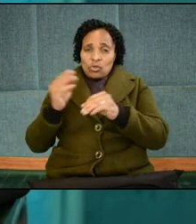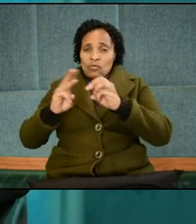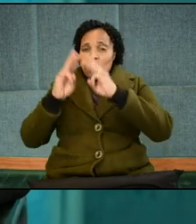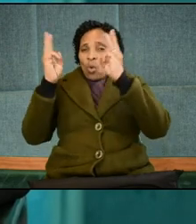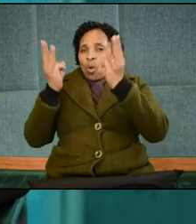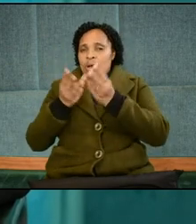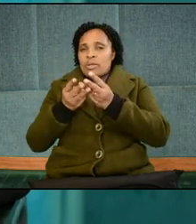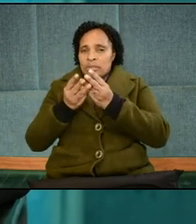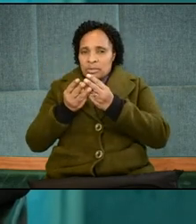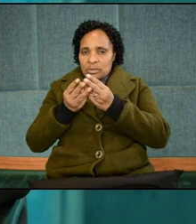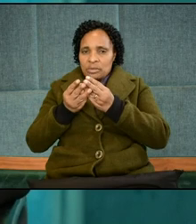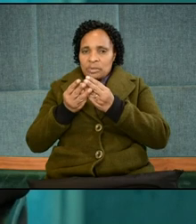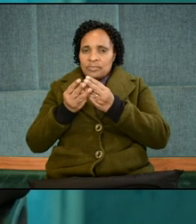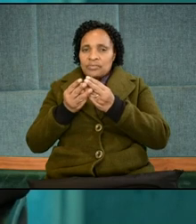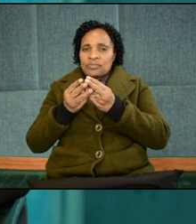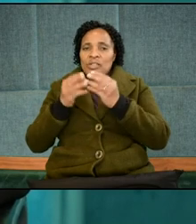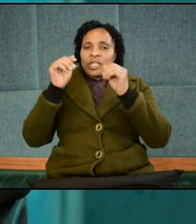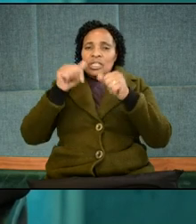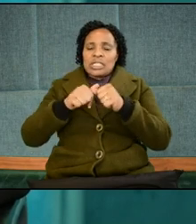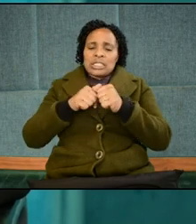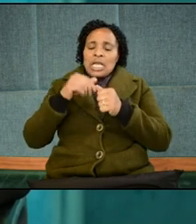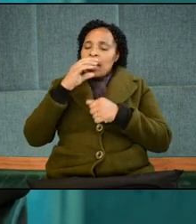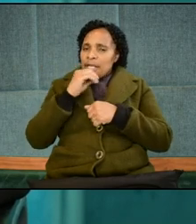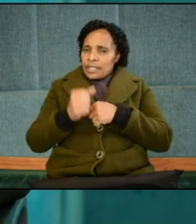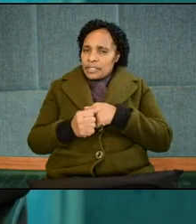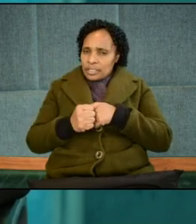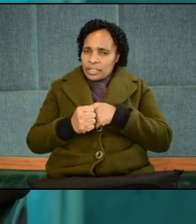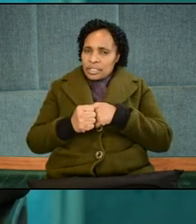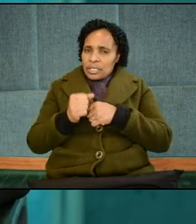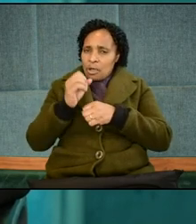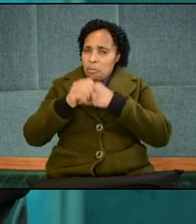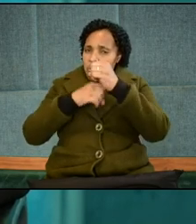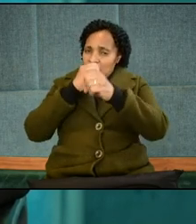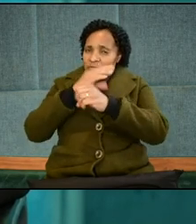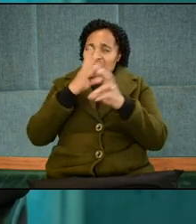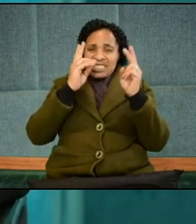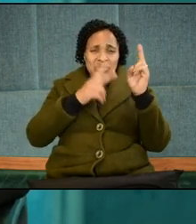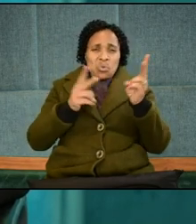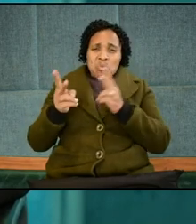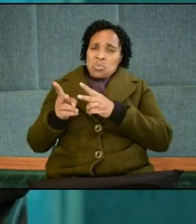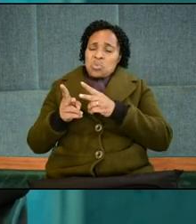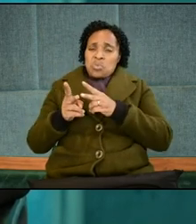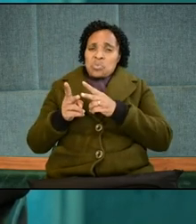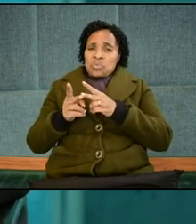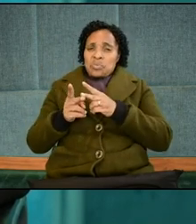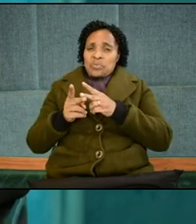nature. In this day and age, movies are quite common.